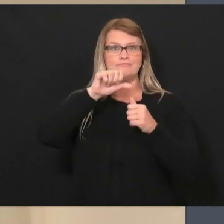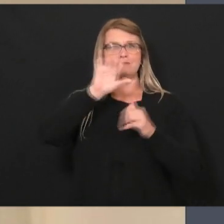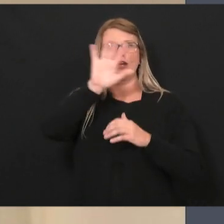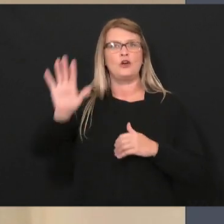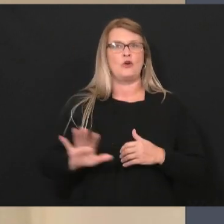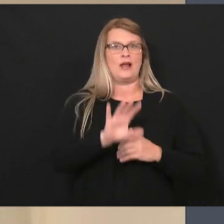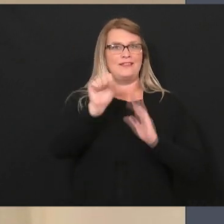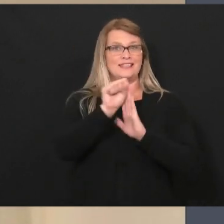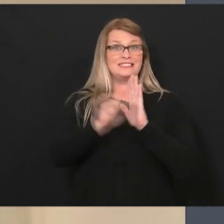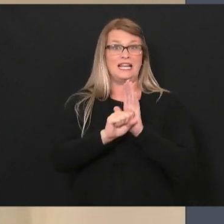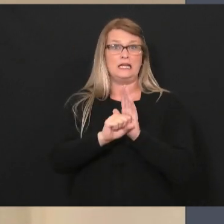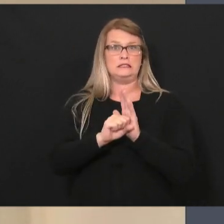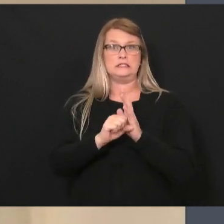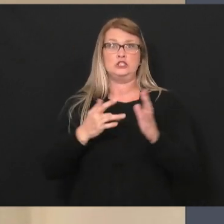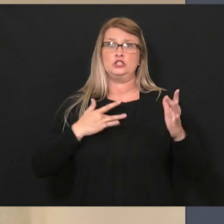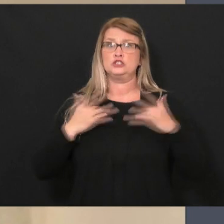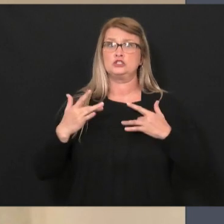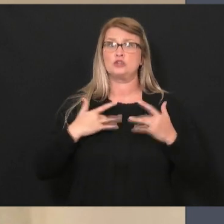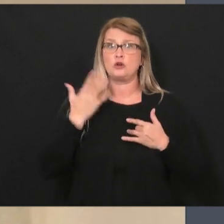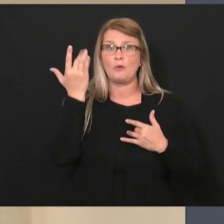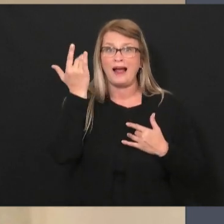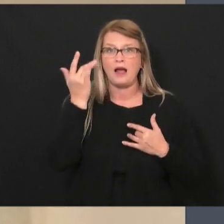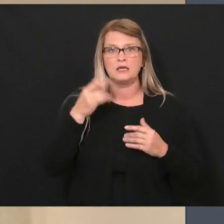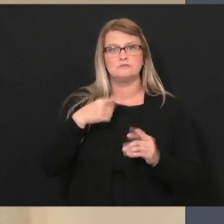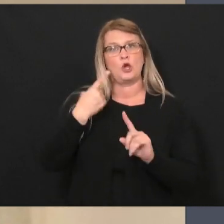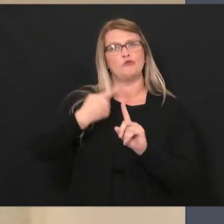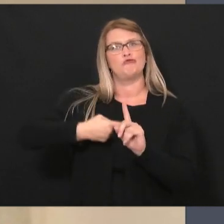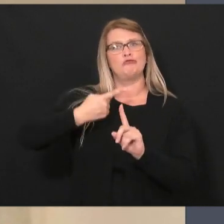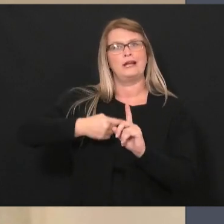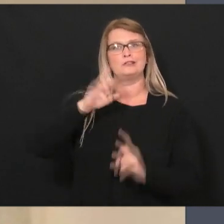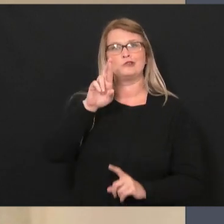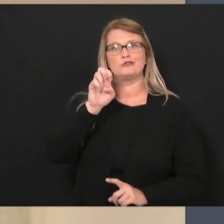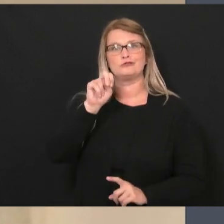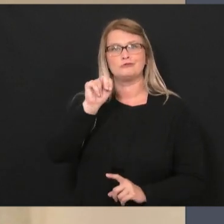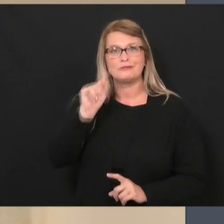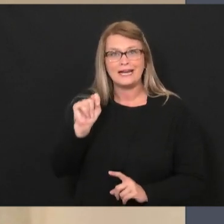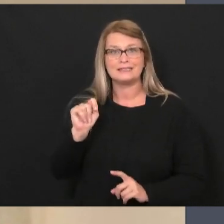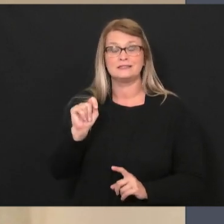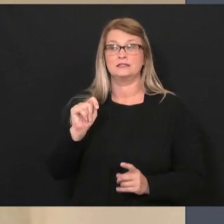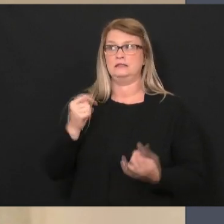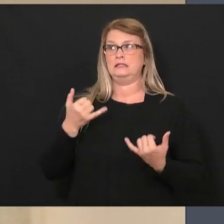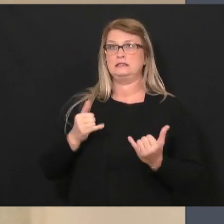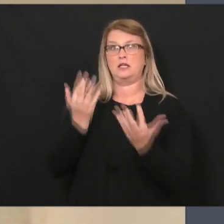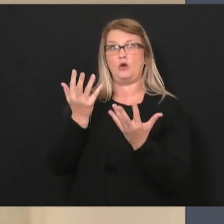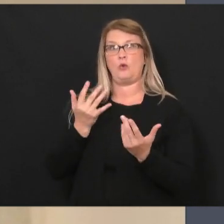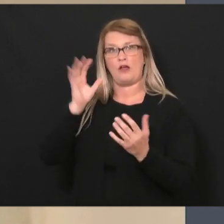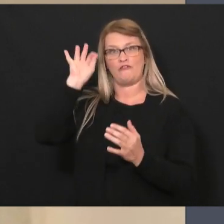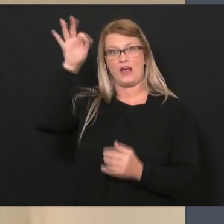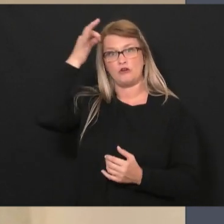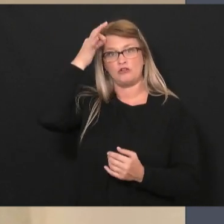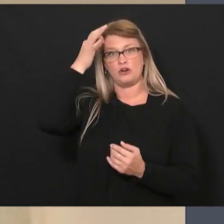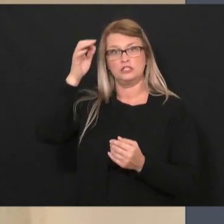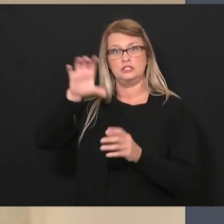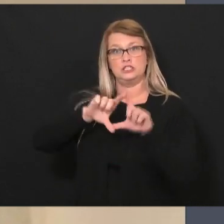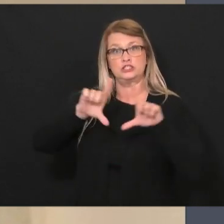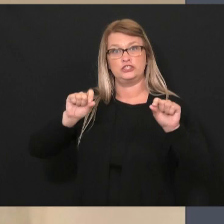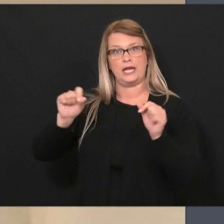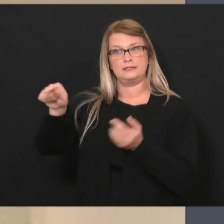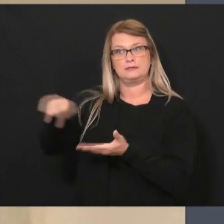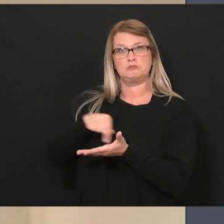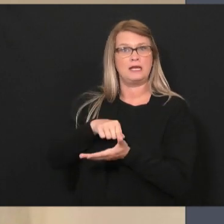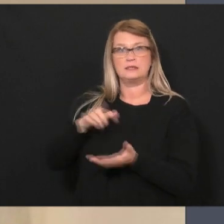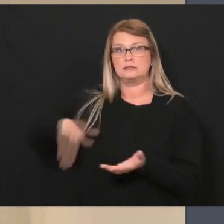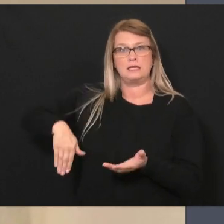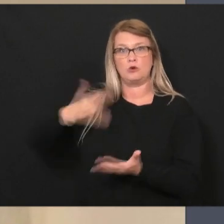rent. They've been told that, the federal stimulus checks are on their way, but it could still be several weeks. What would you say to renters and